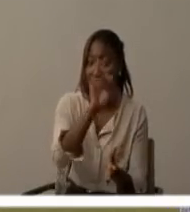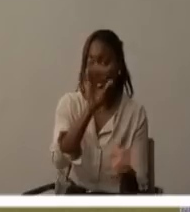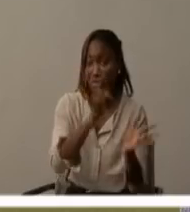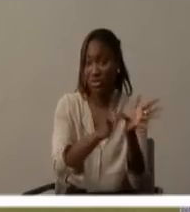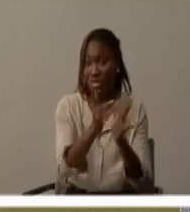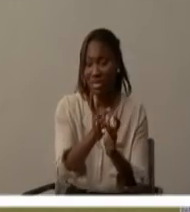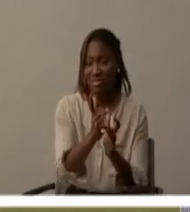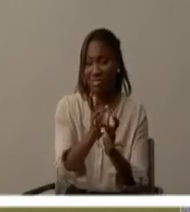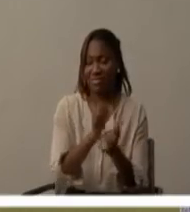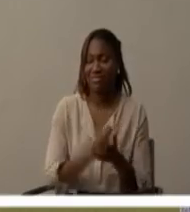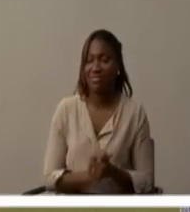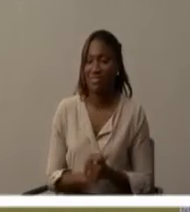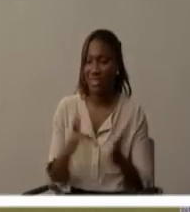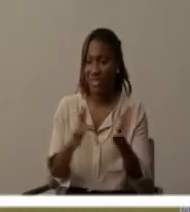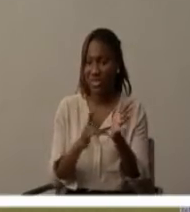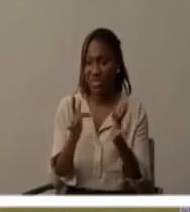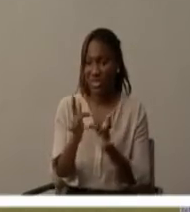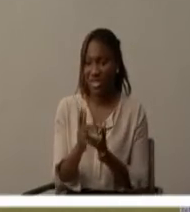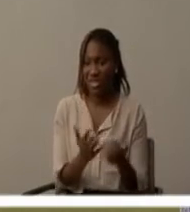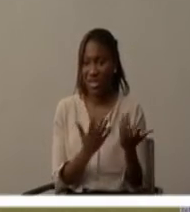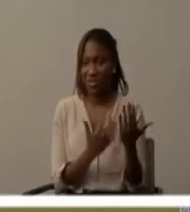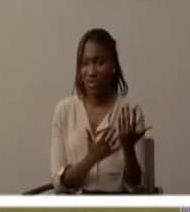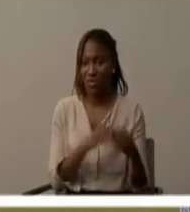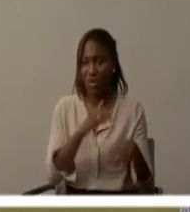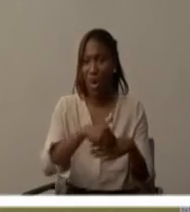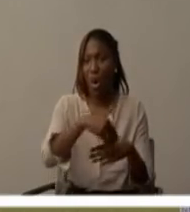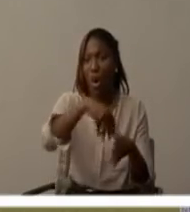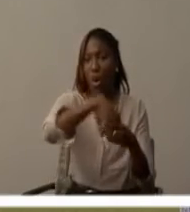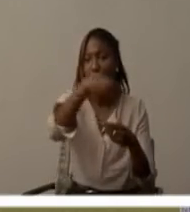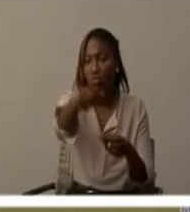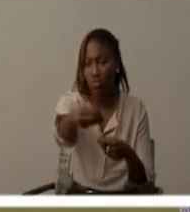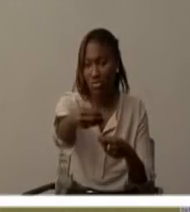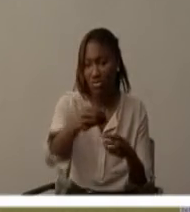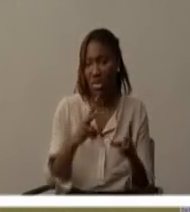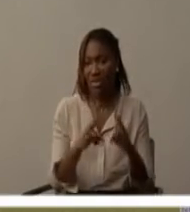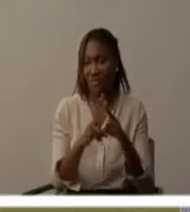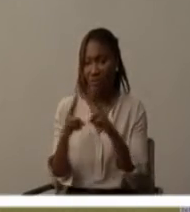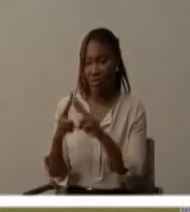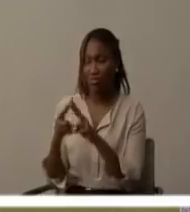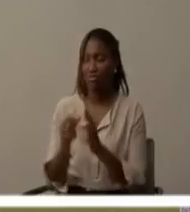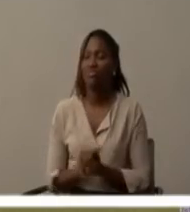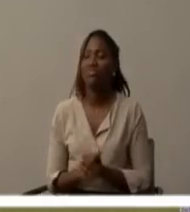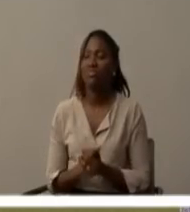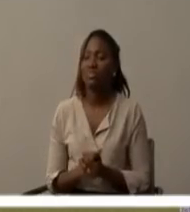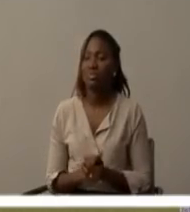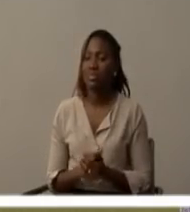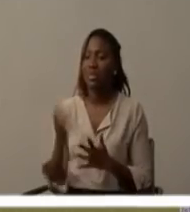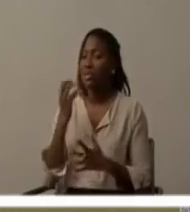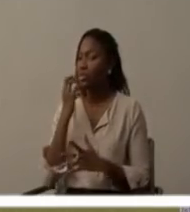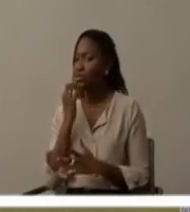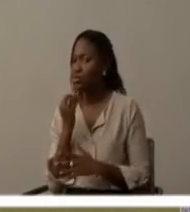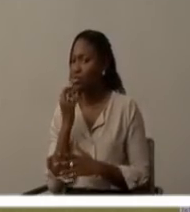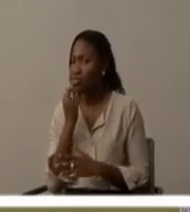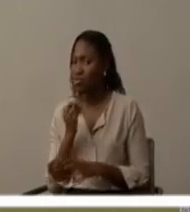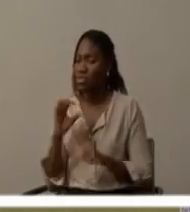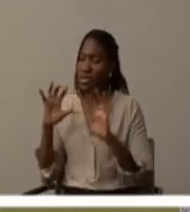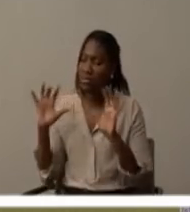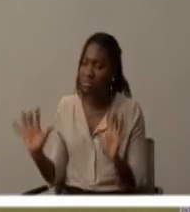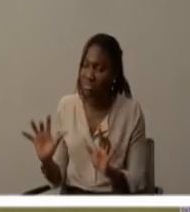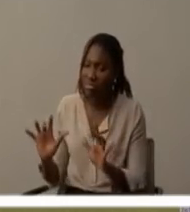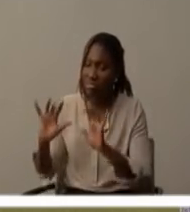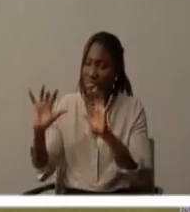the village. He was still at the place where Martha had met him. When the Jews who were in the house sympathizing with